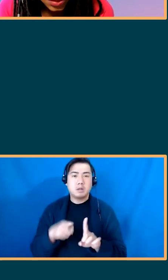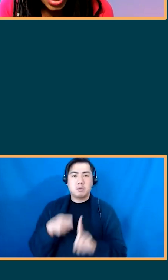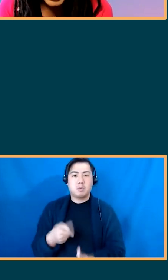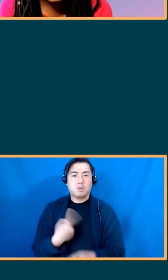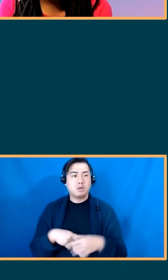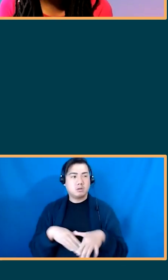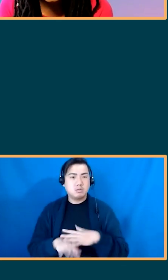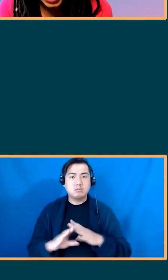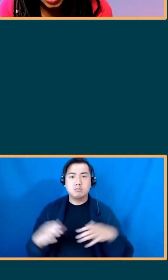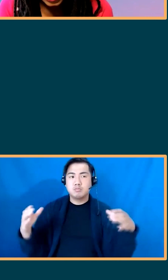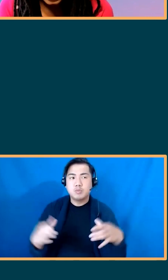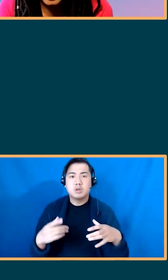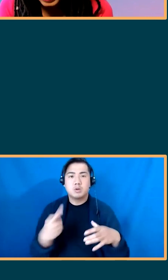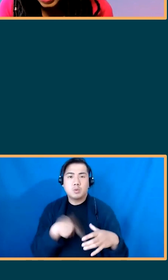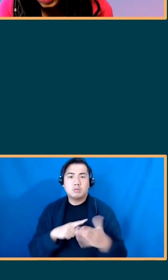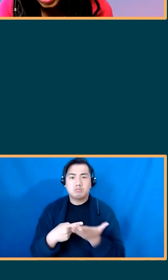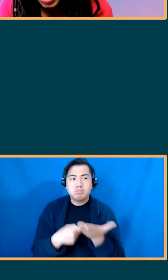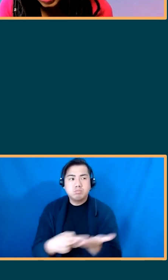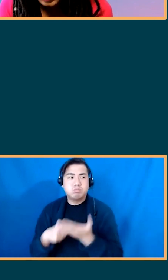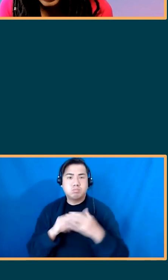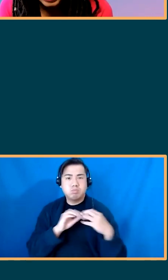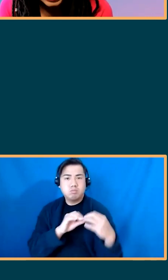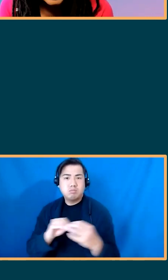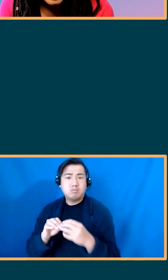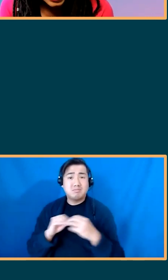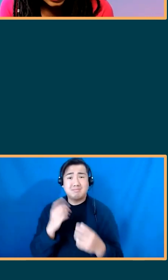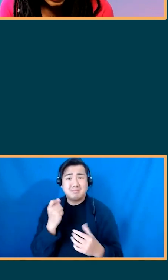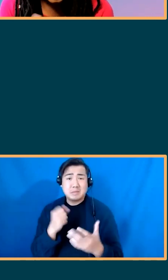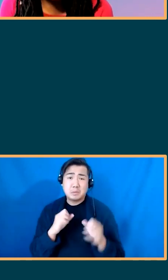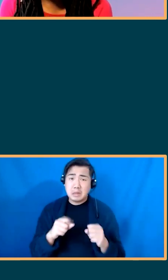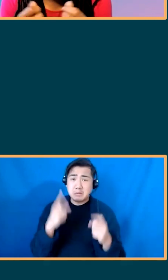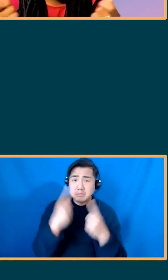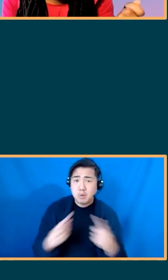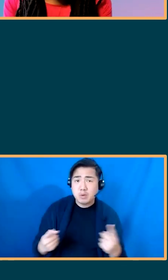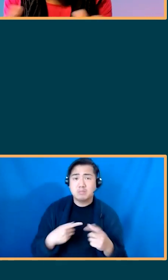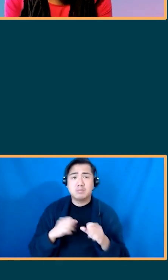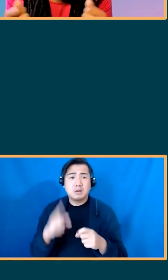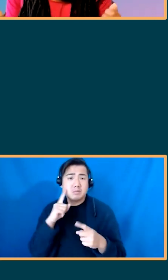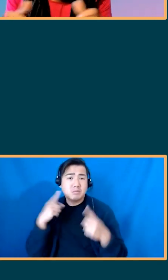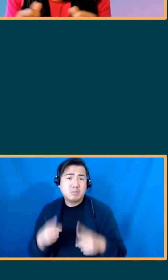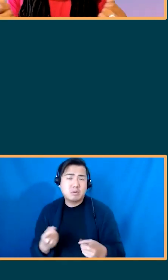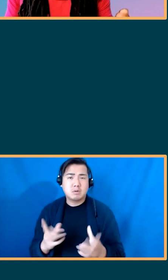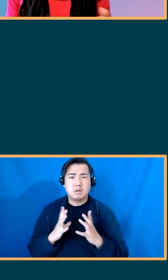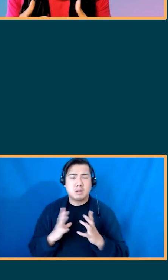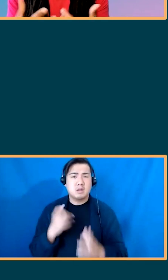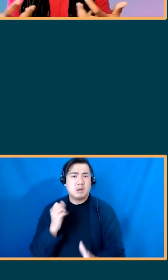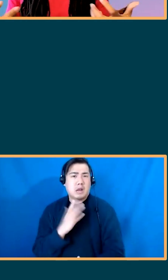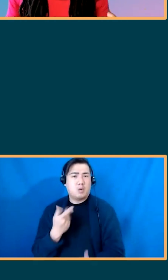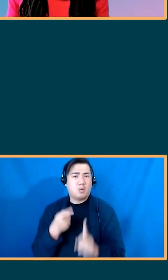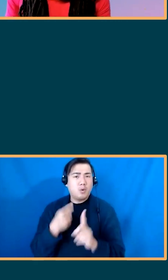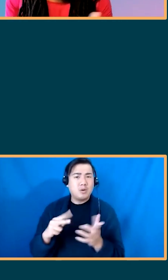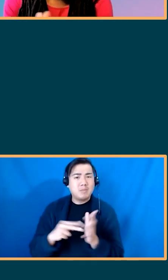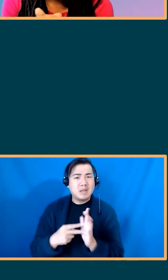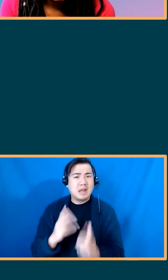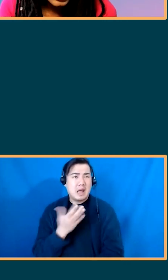can disagree, and we can coexist within community together, where we are all expanding, growing,